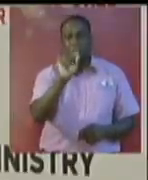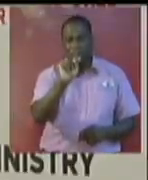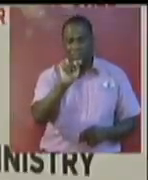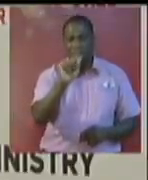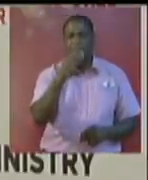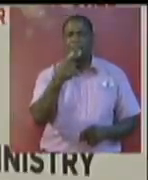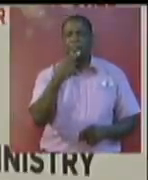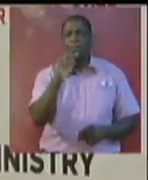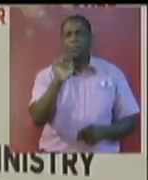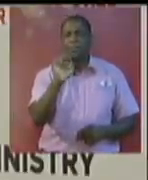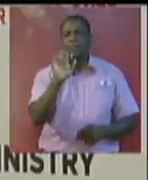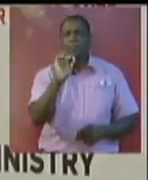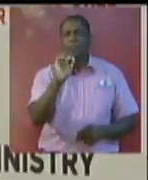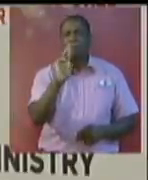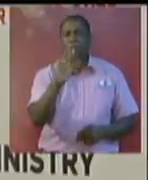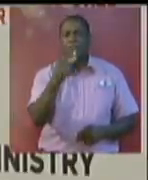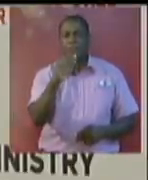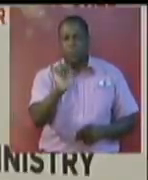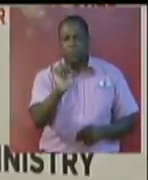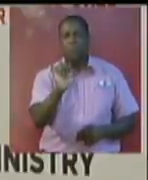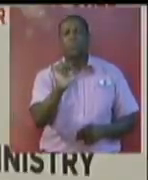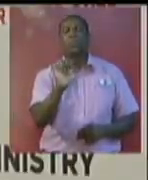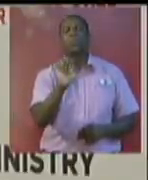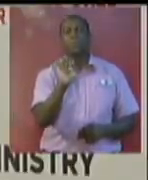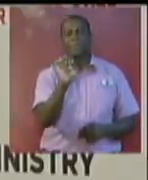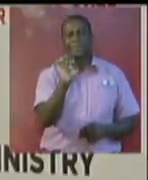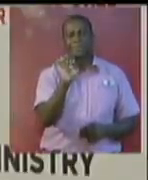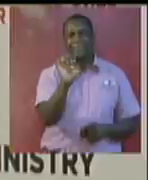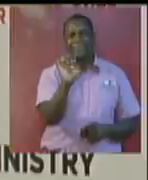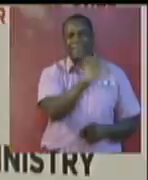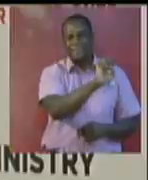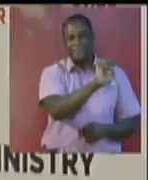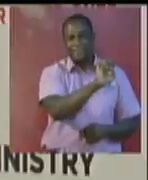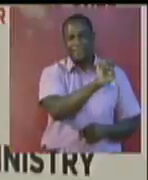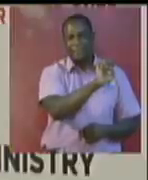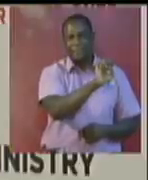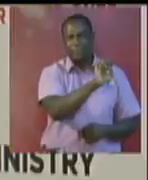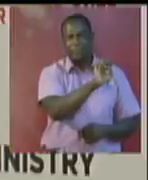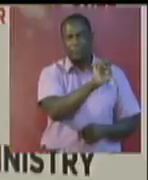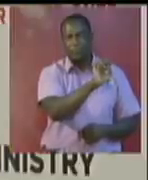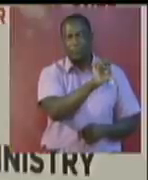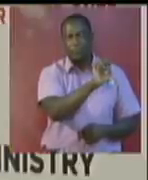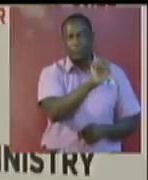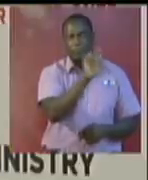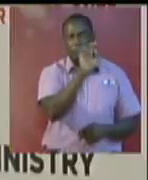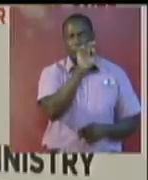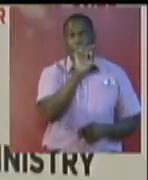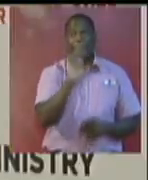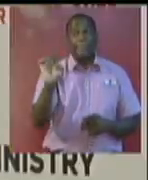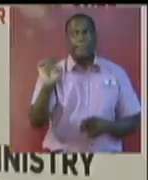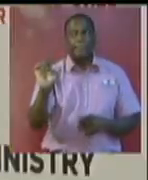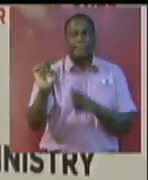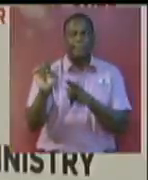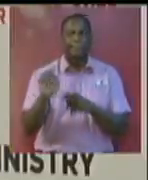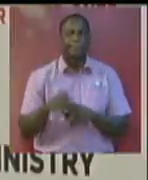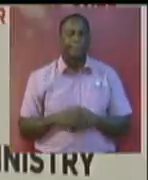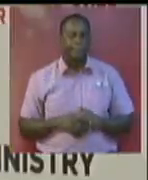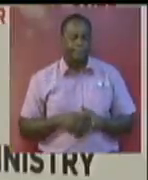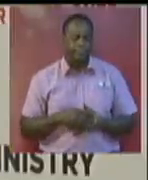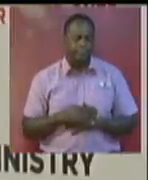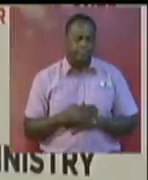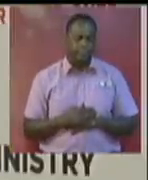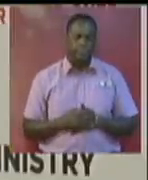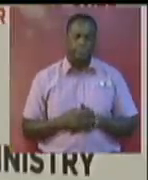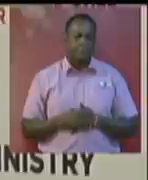East but for all of Trinidad and Tobago. I will encourage us to make sure we're doing the right thing to keep ourselves and our families and our loved ones